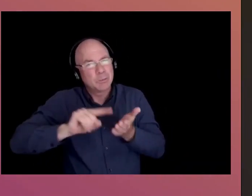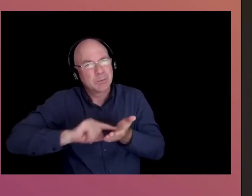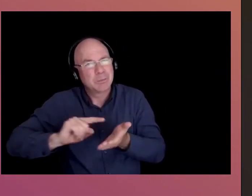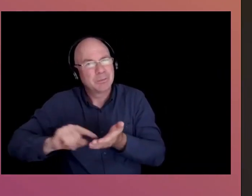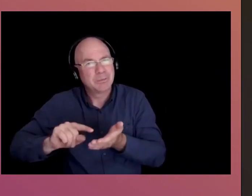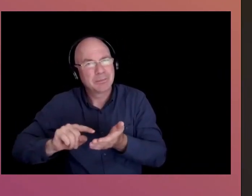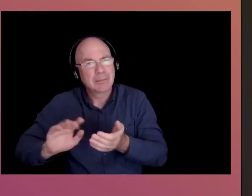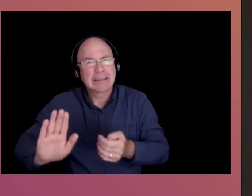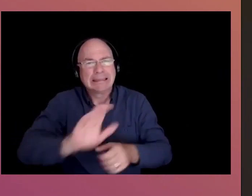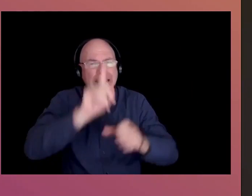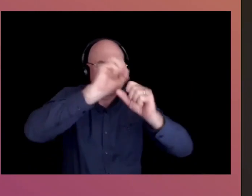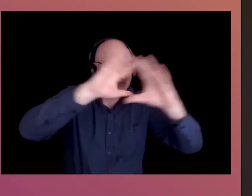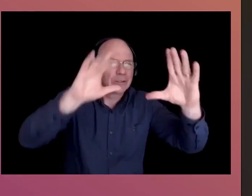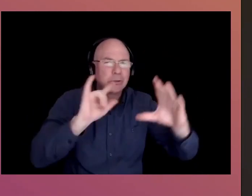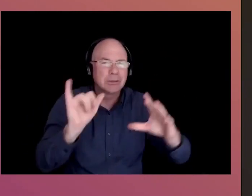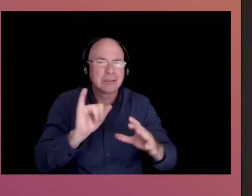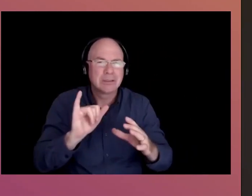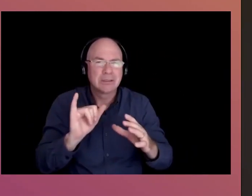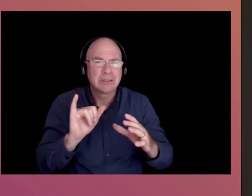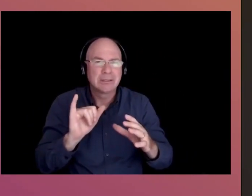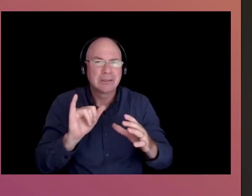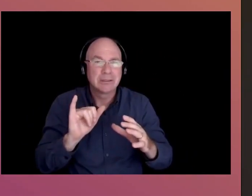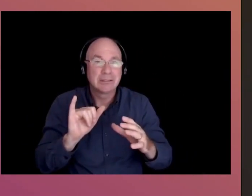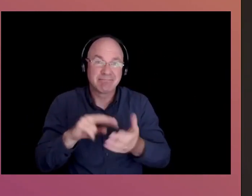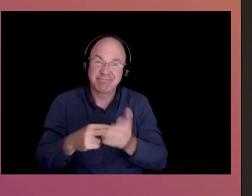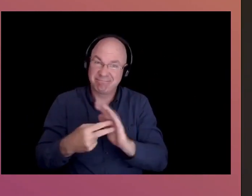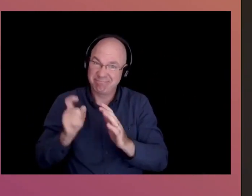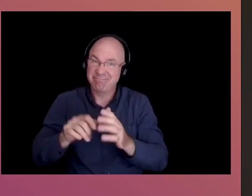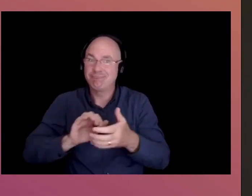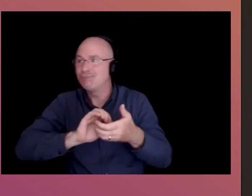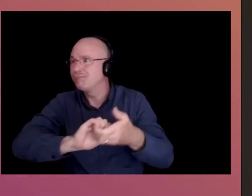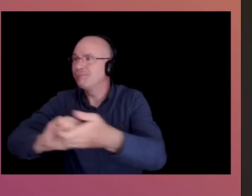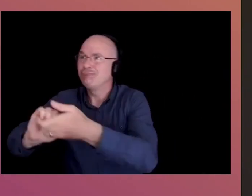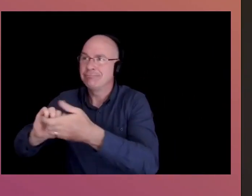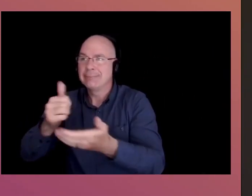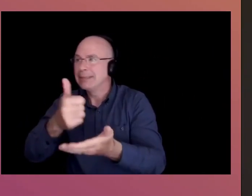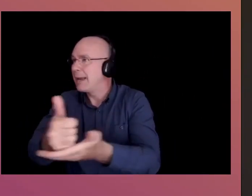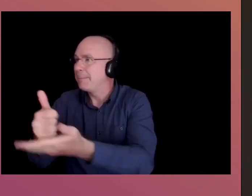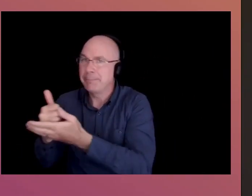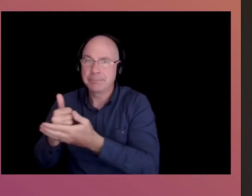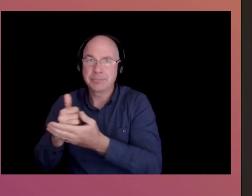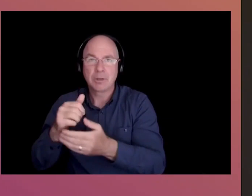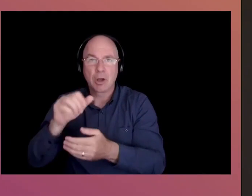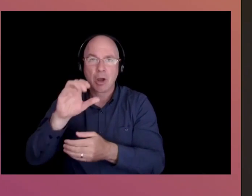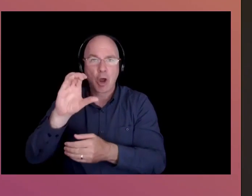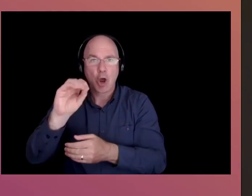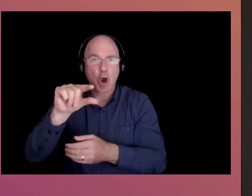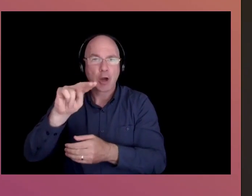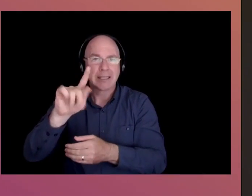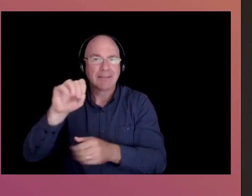perception. To do that, I think we need to collaborate with, we need help from cognitive scientists or